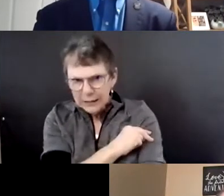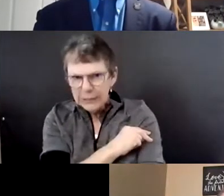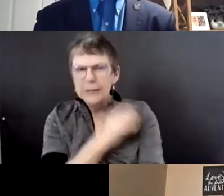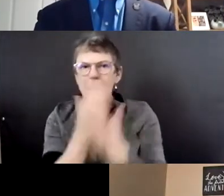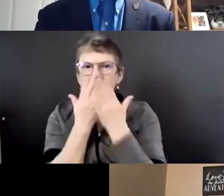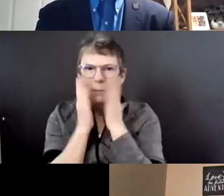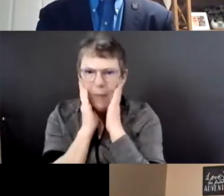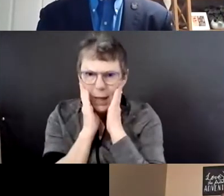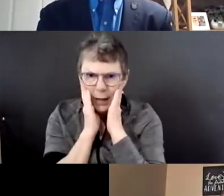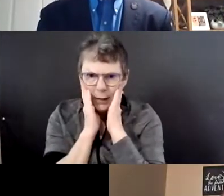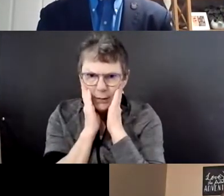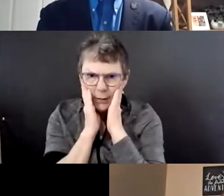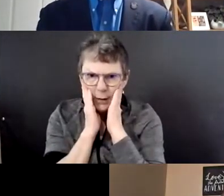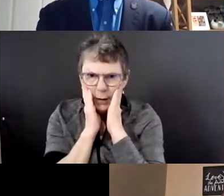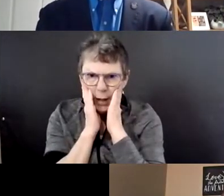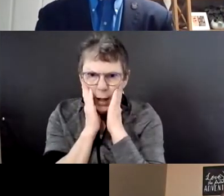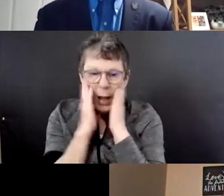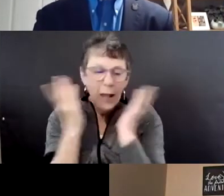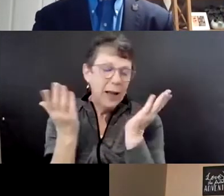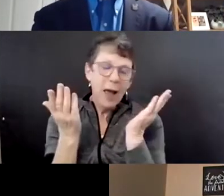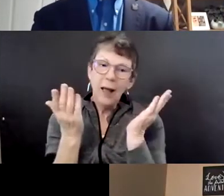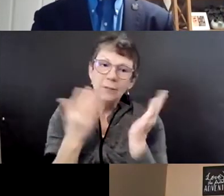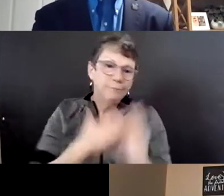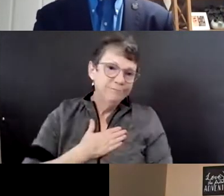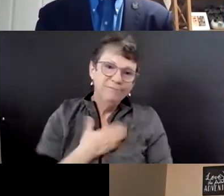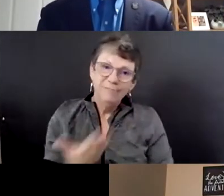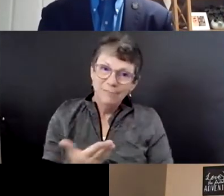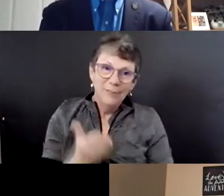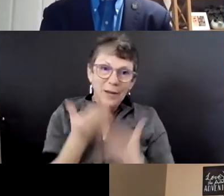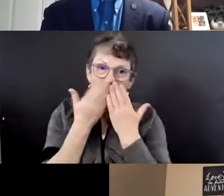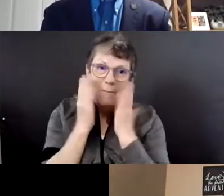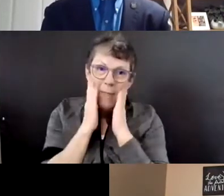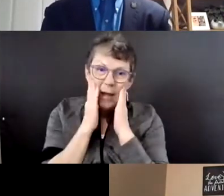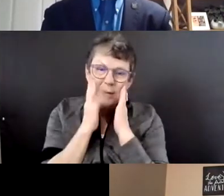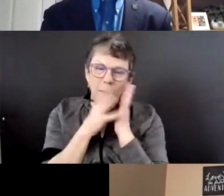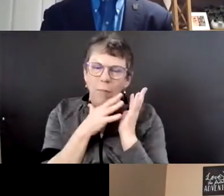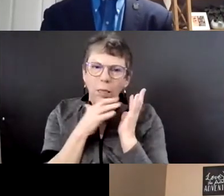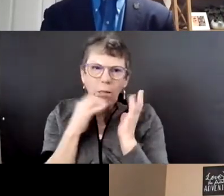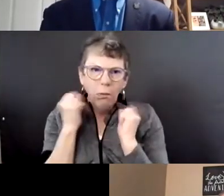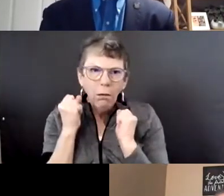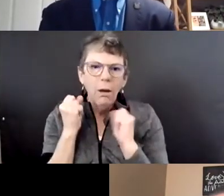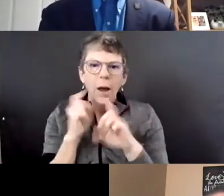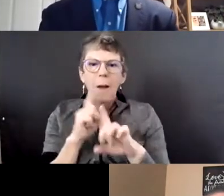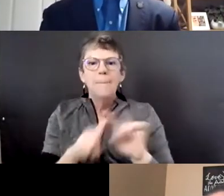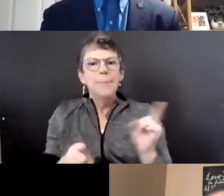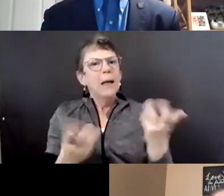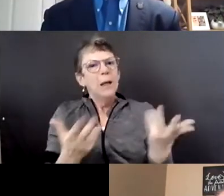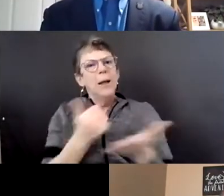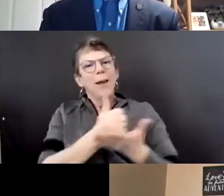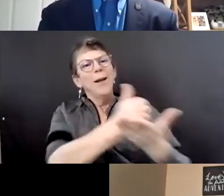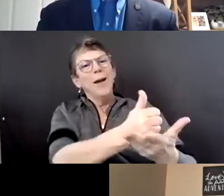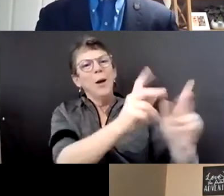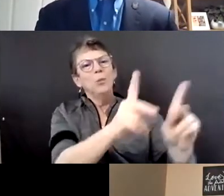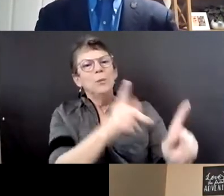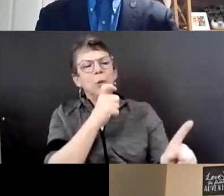be the first to say I'm so tired of my mask, but I will continue to wear it if it's helping those who can't get a vaccine or things like